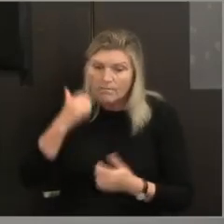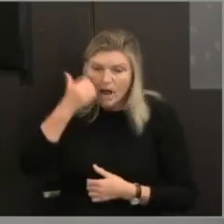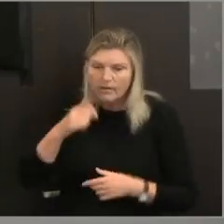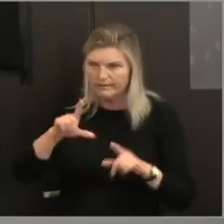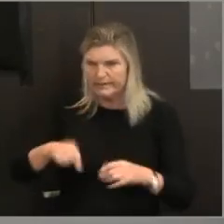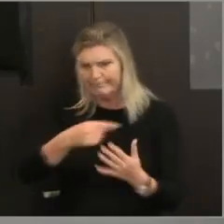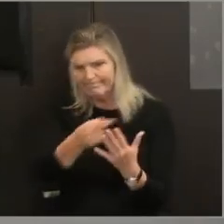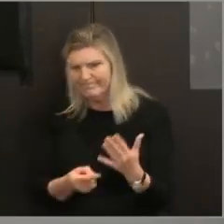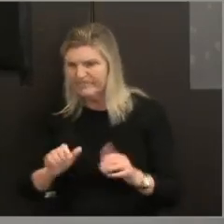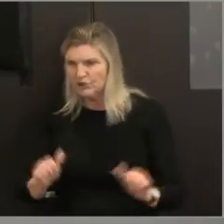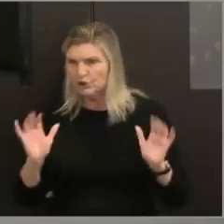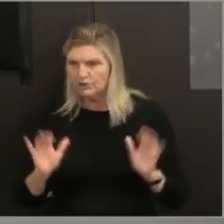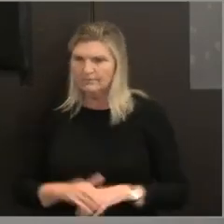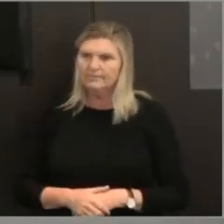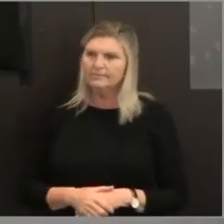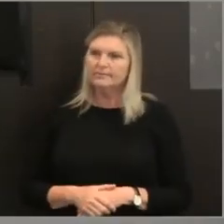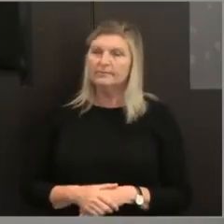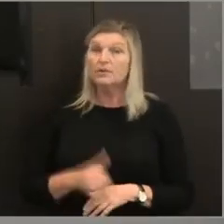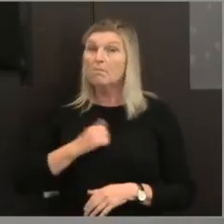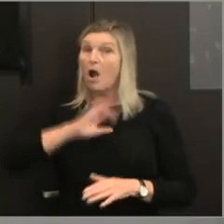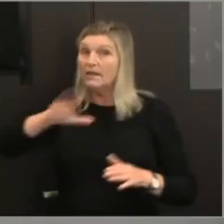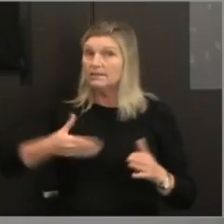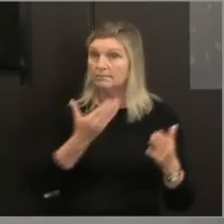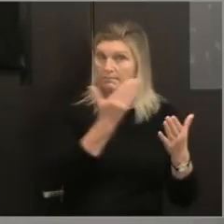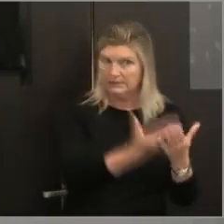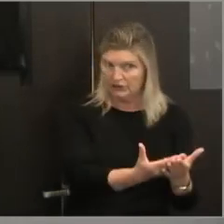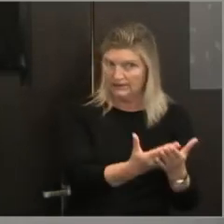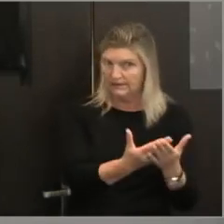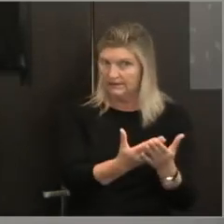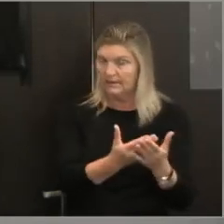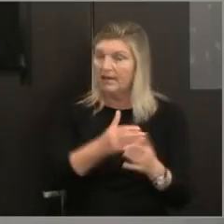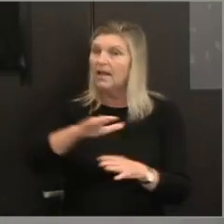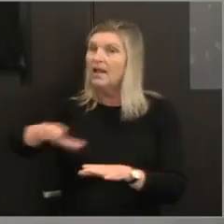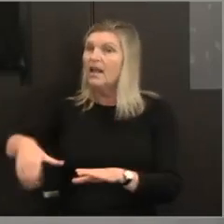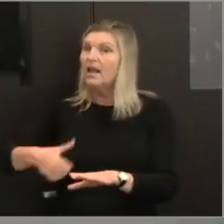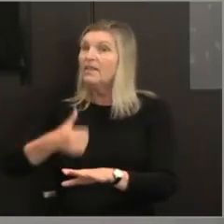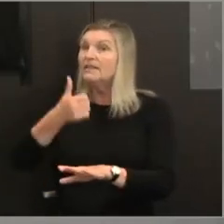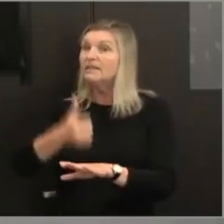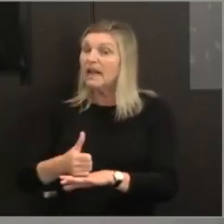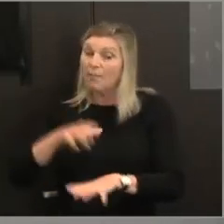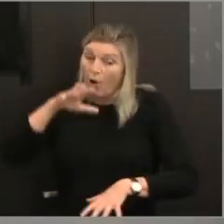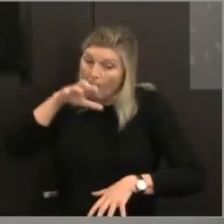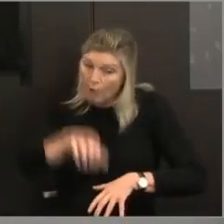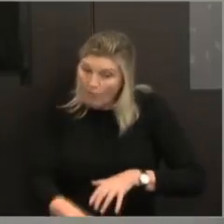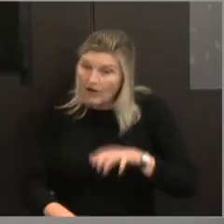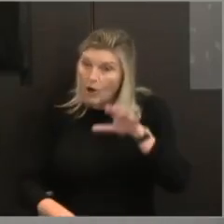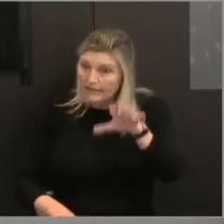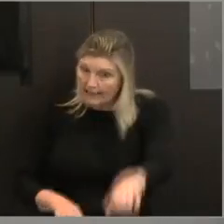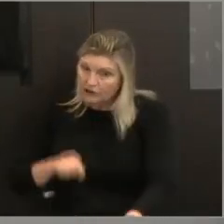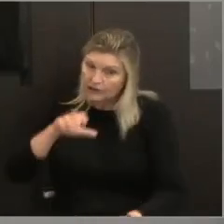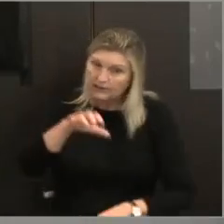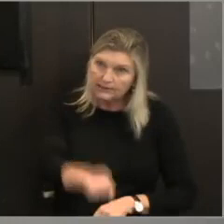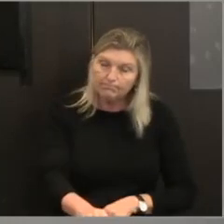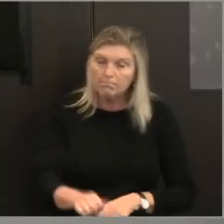It is therefore my submission that while the implementation of colonisation may have differed in some ways in